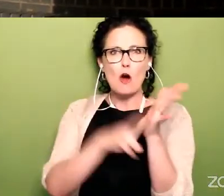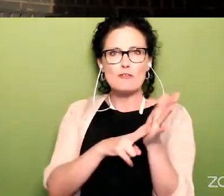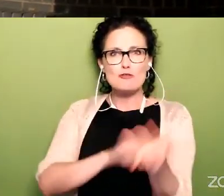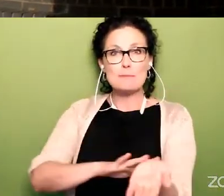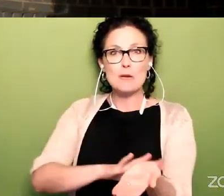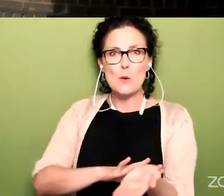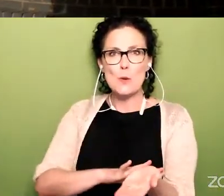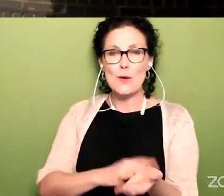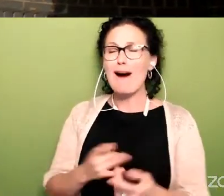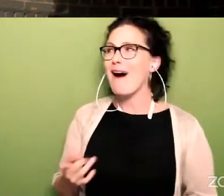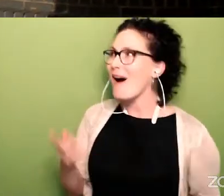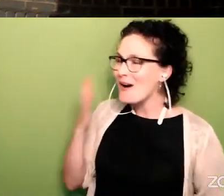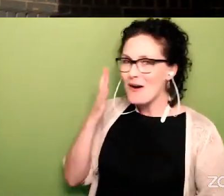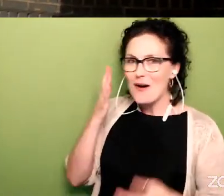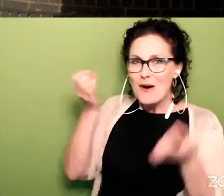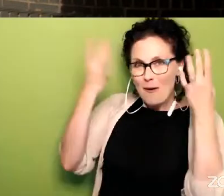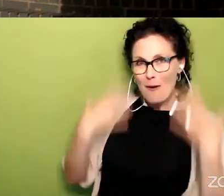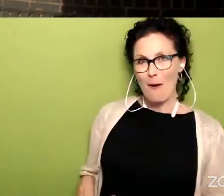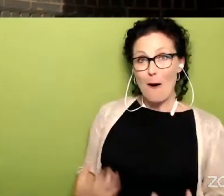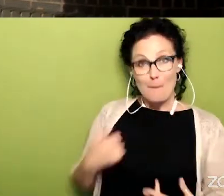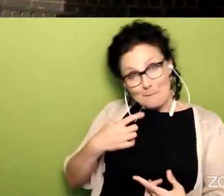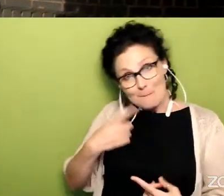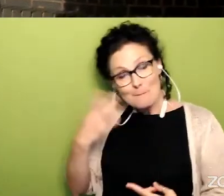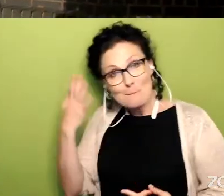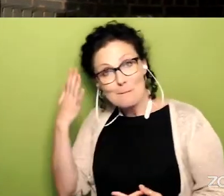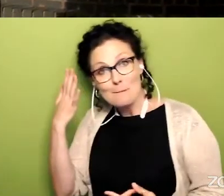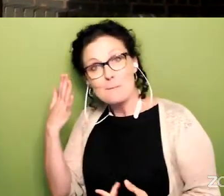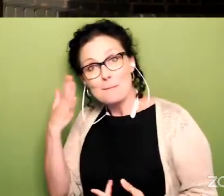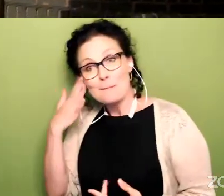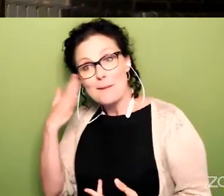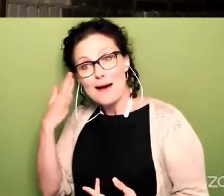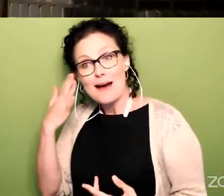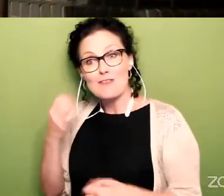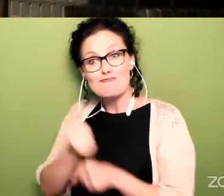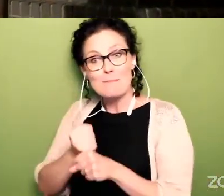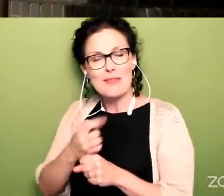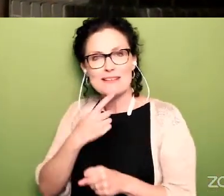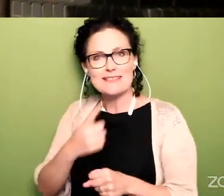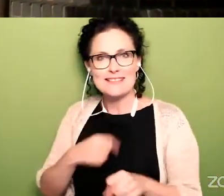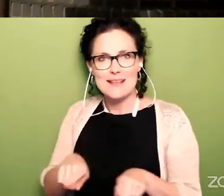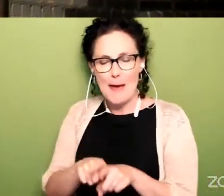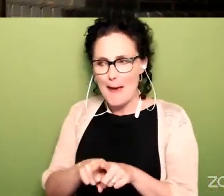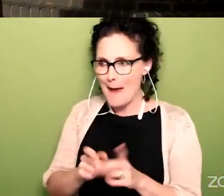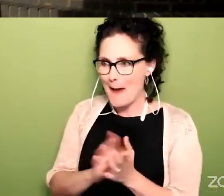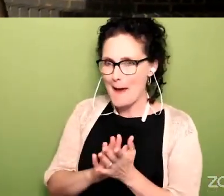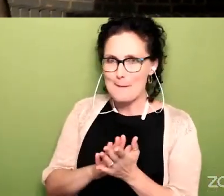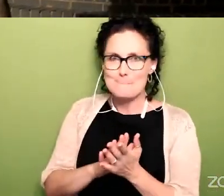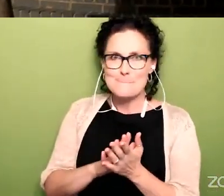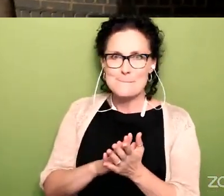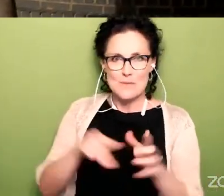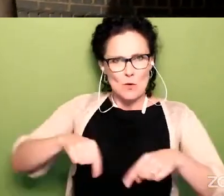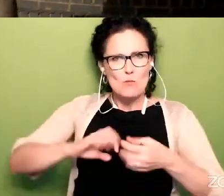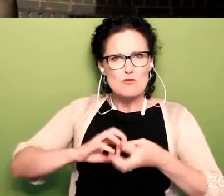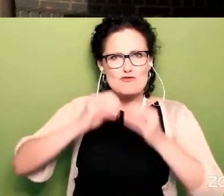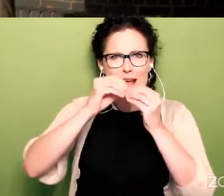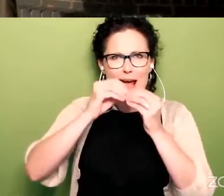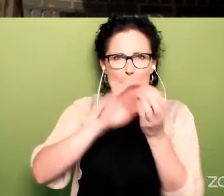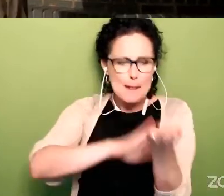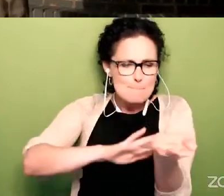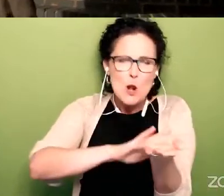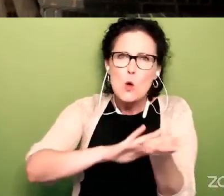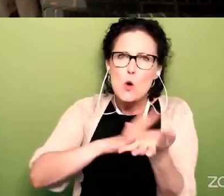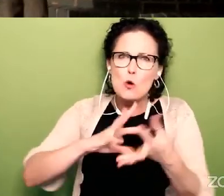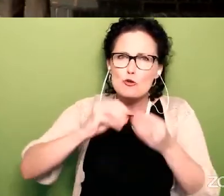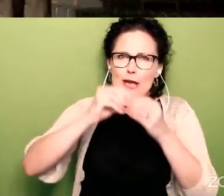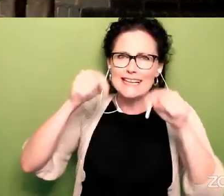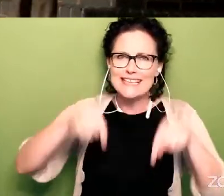what shade of blue it was. But it was called true blue. It's almost the same colour as your, Oh, yes,